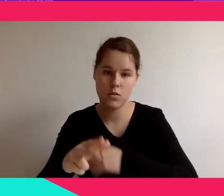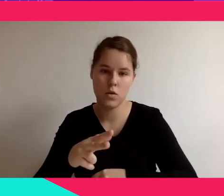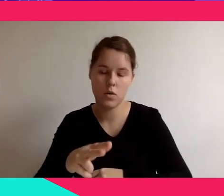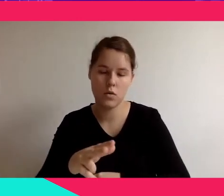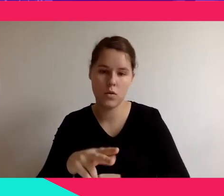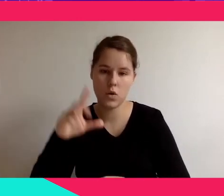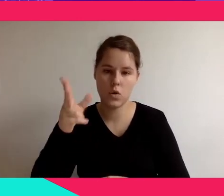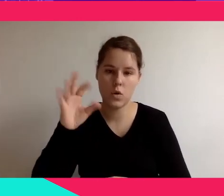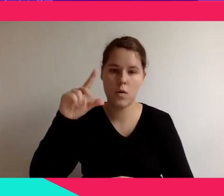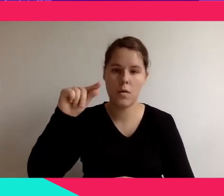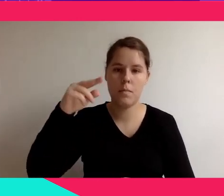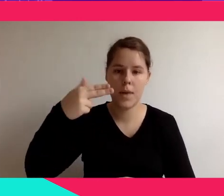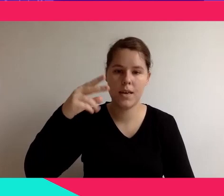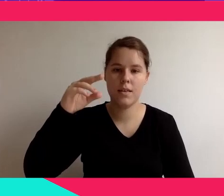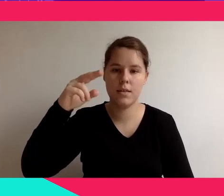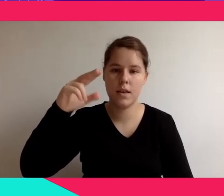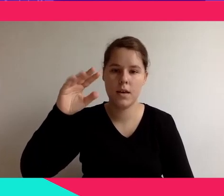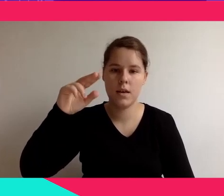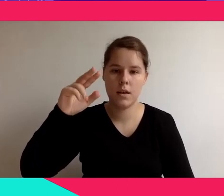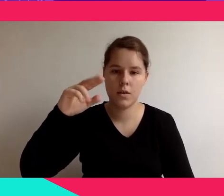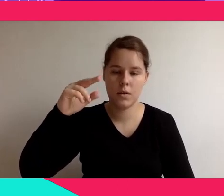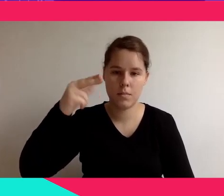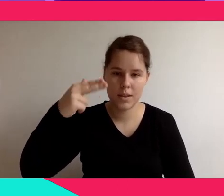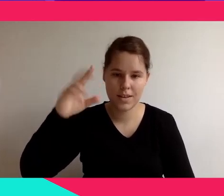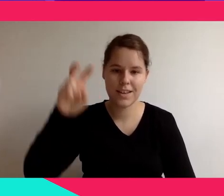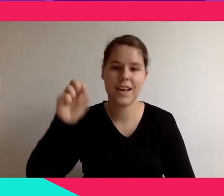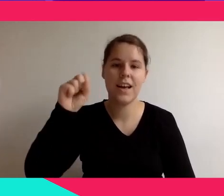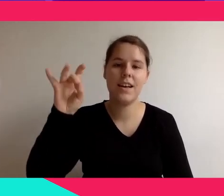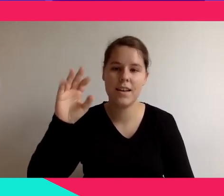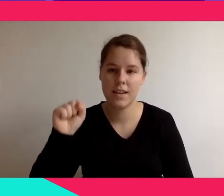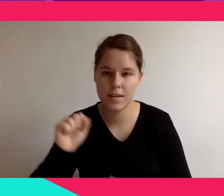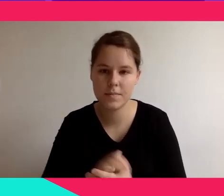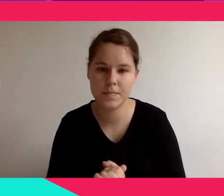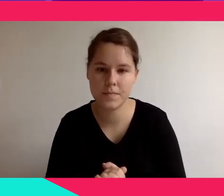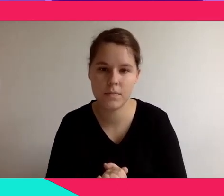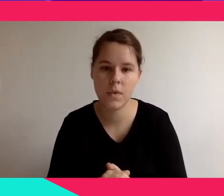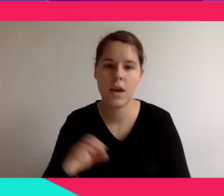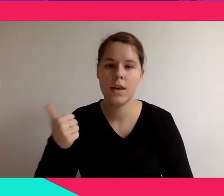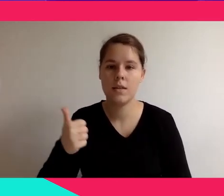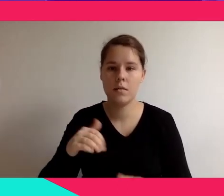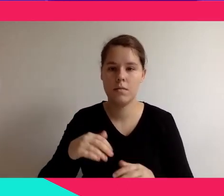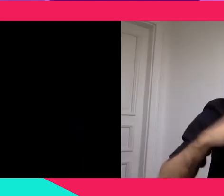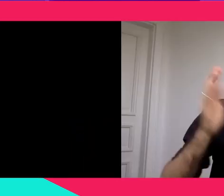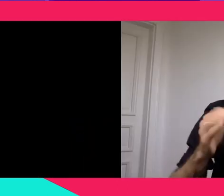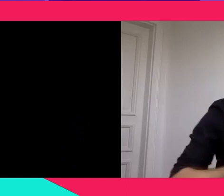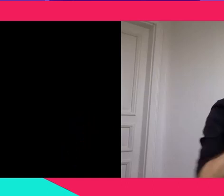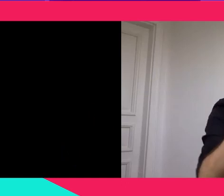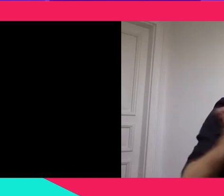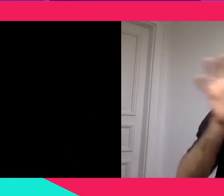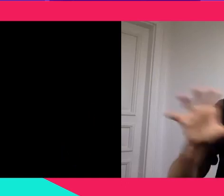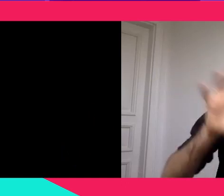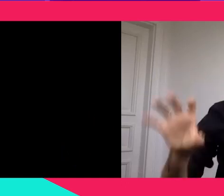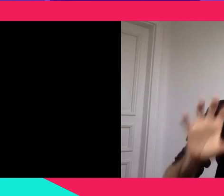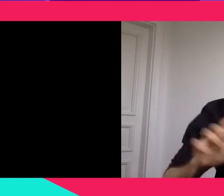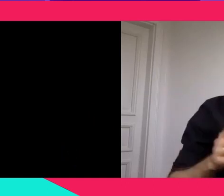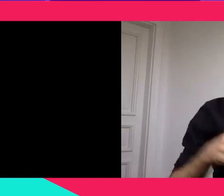to adorn one of the construction sites. And this was done in collaboration also with the people living